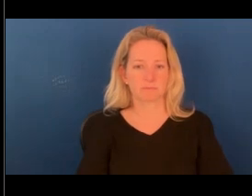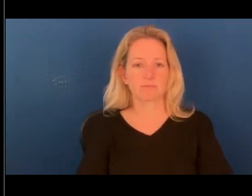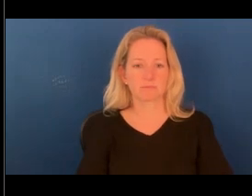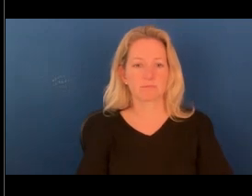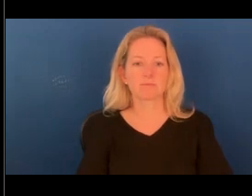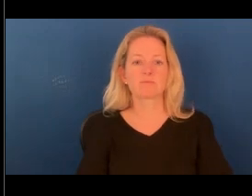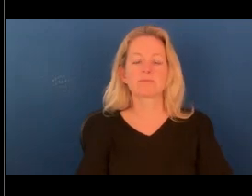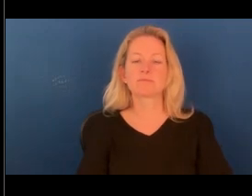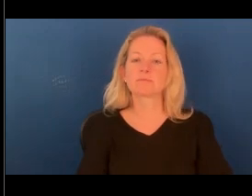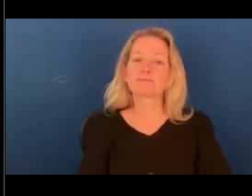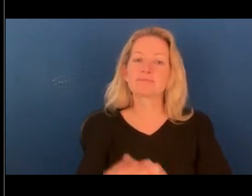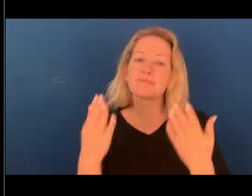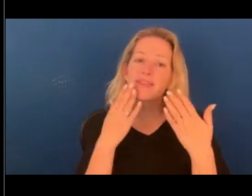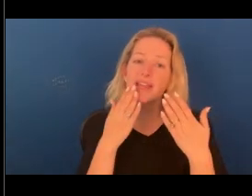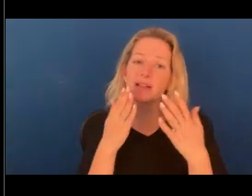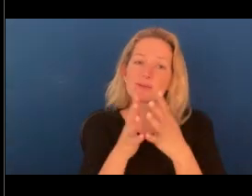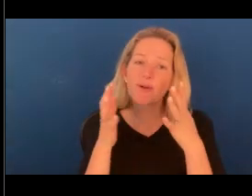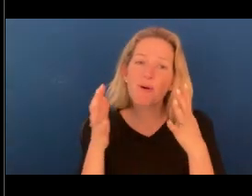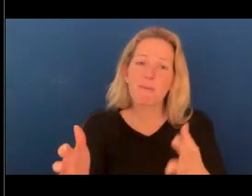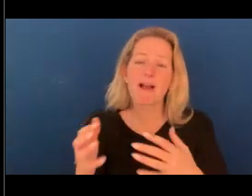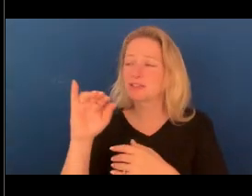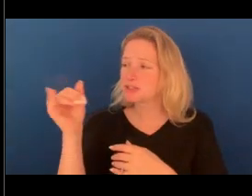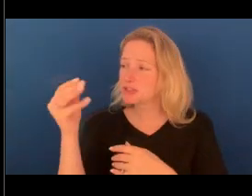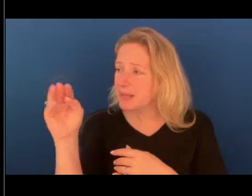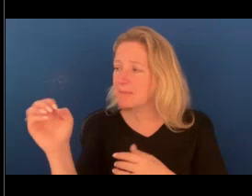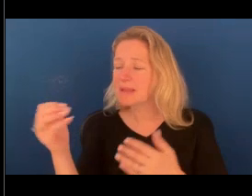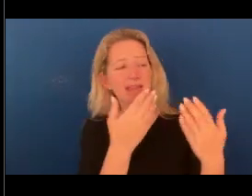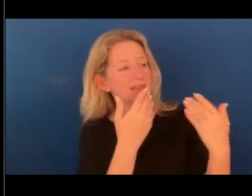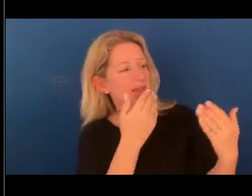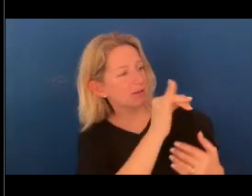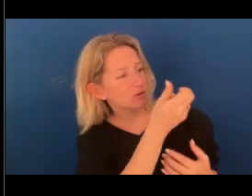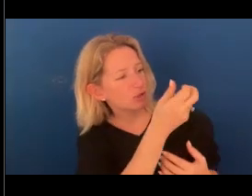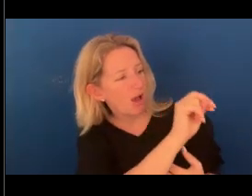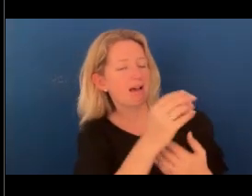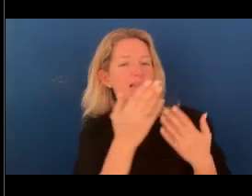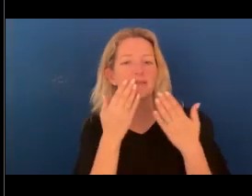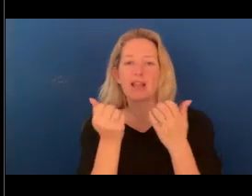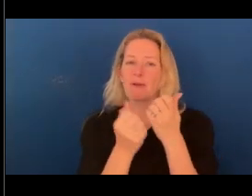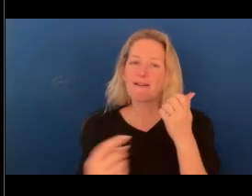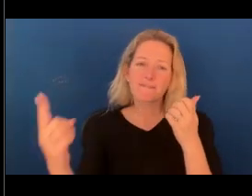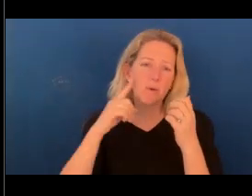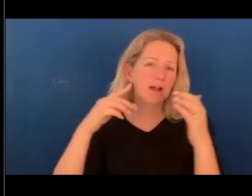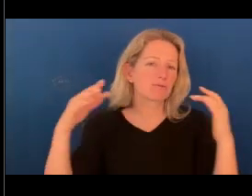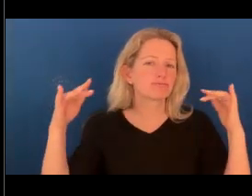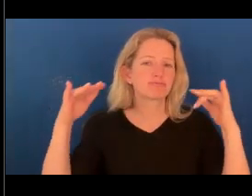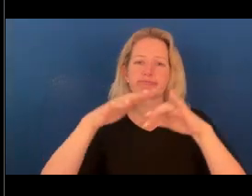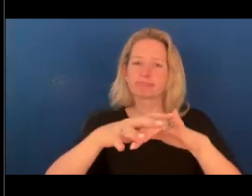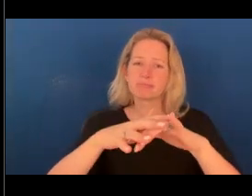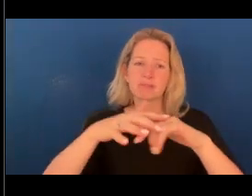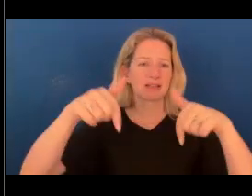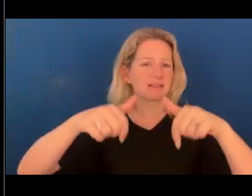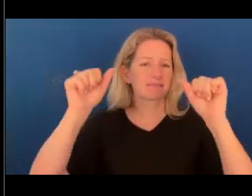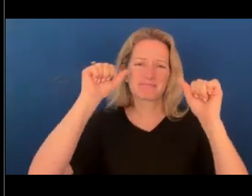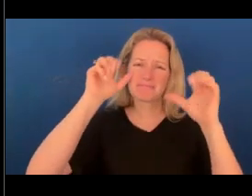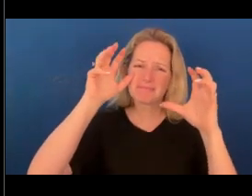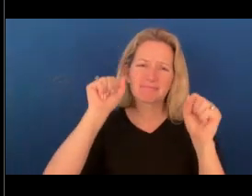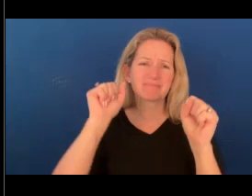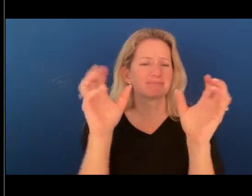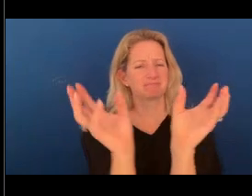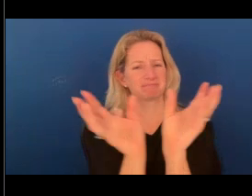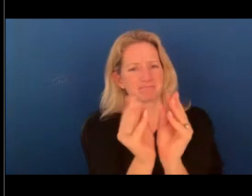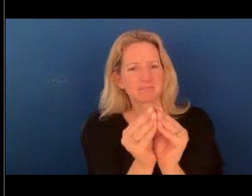Thank you so much. Thank you, Janie. Thank you, John. Thank you, everyone, for being here as part of this tremendous symposium and making